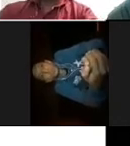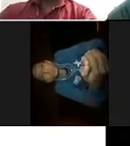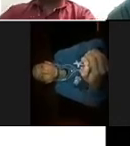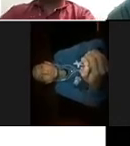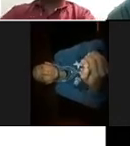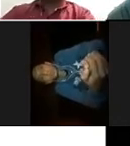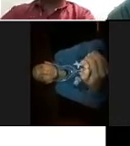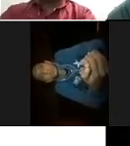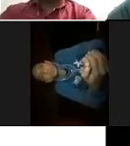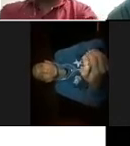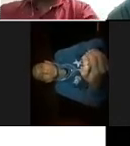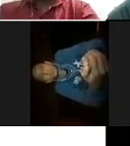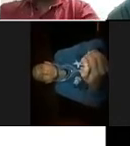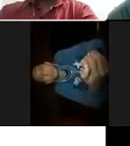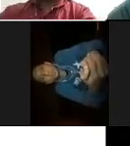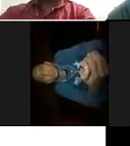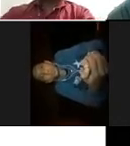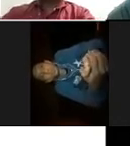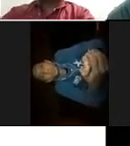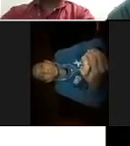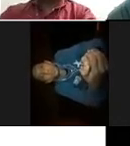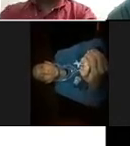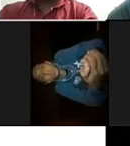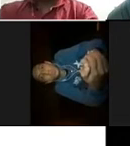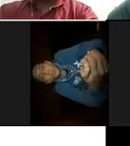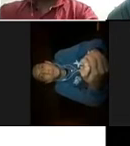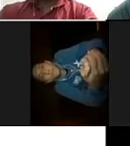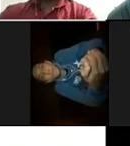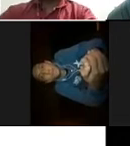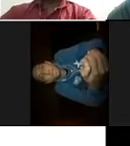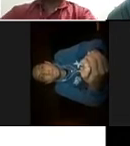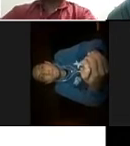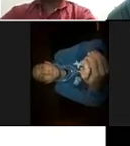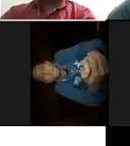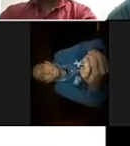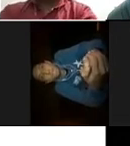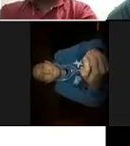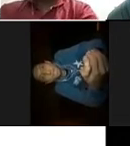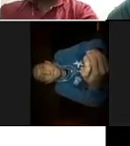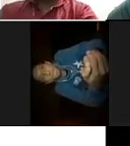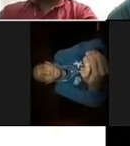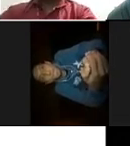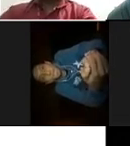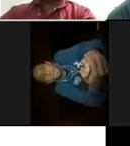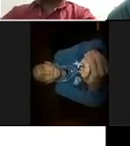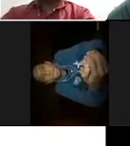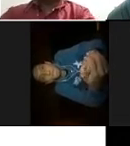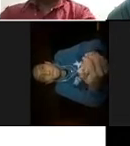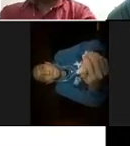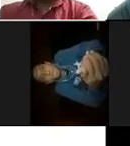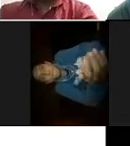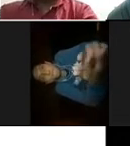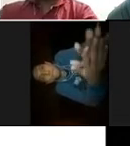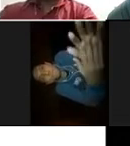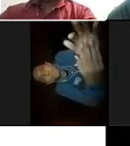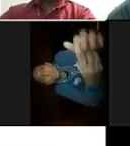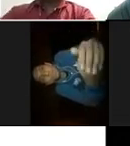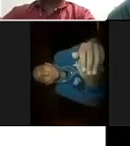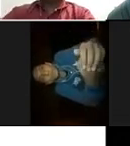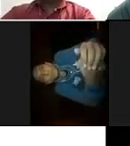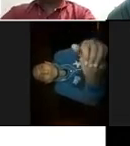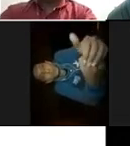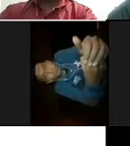to protect another types of crops from a pest, not also not give a negative effect to